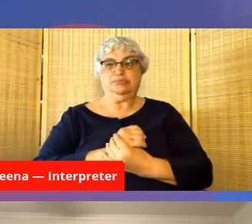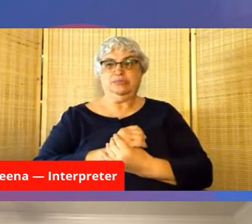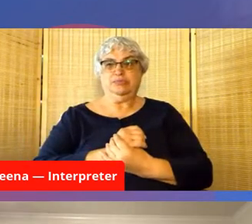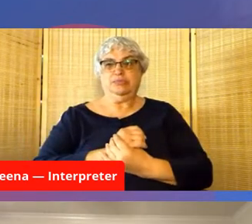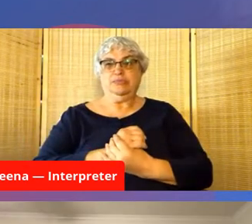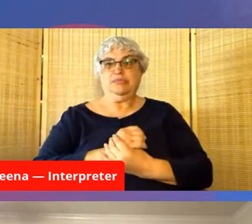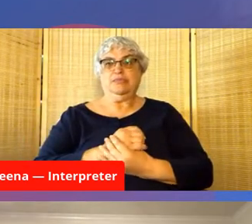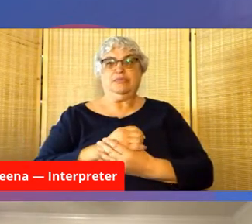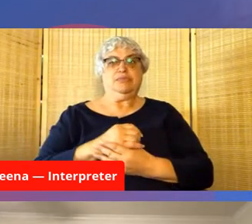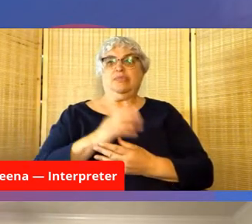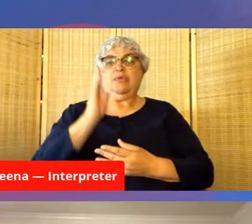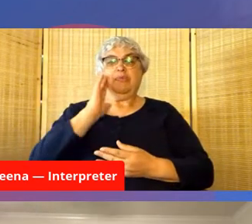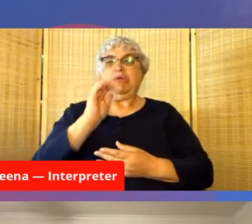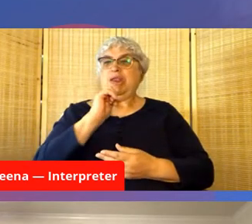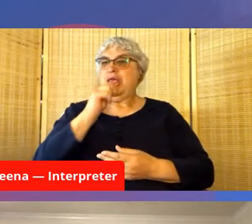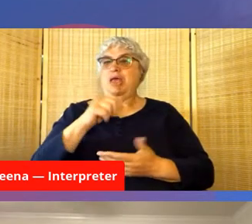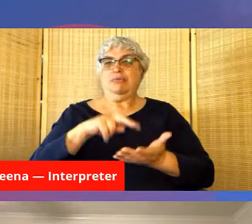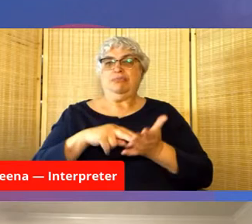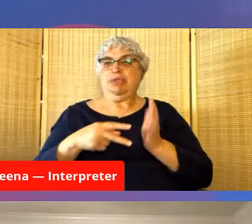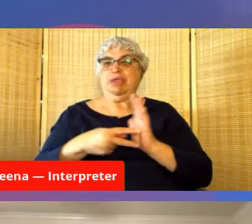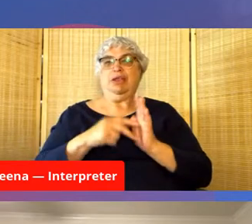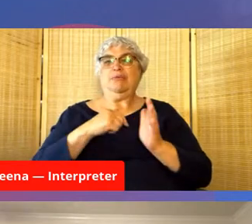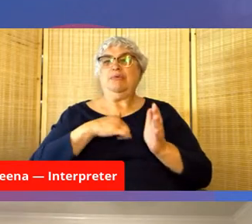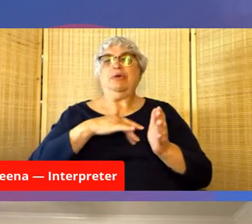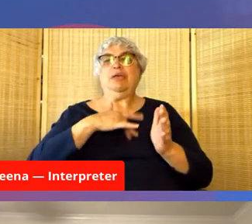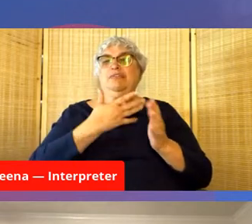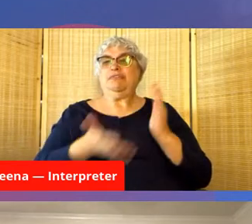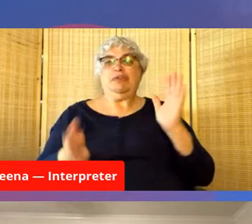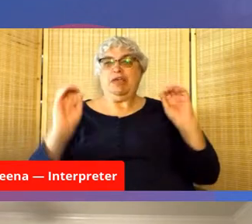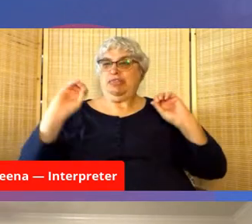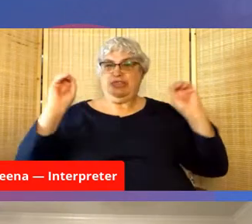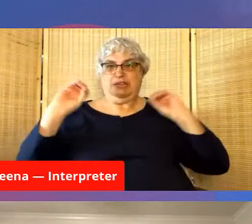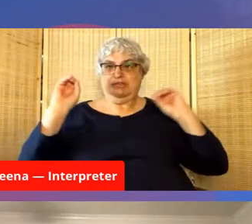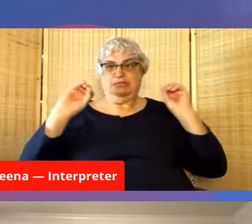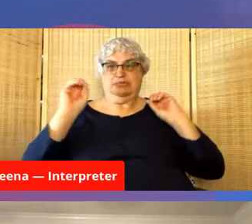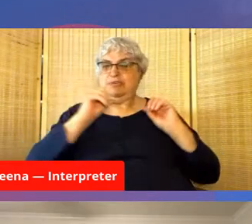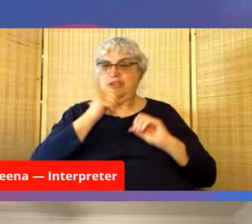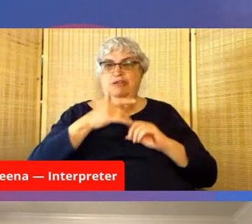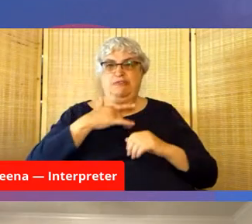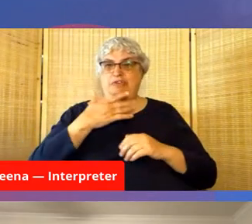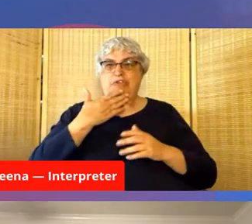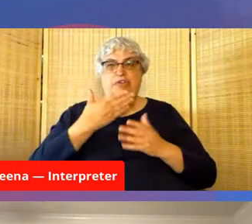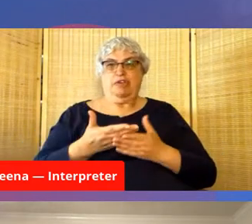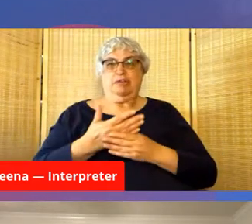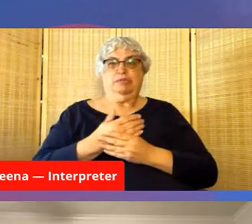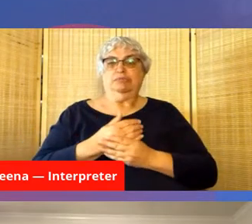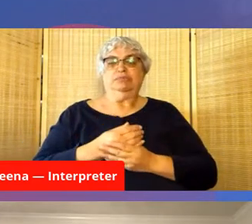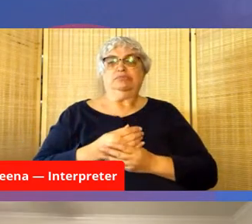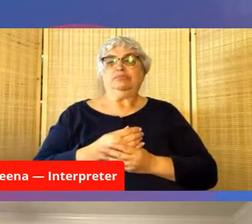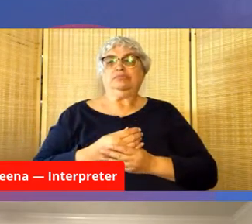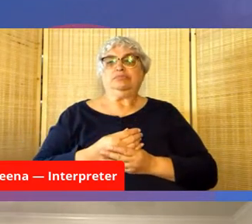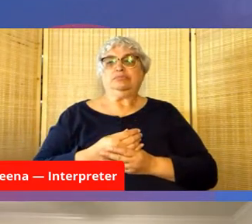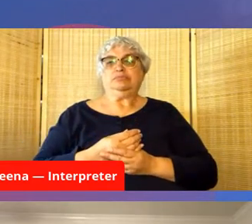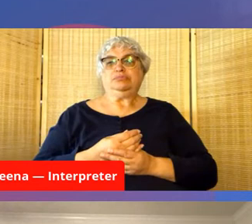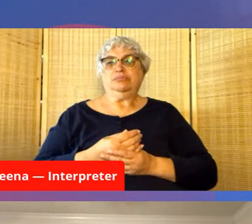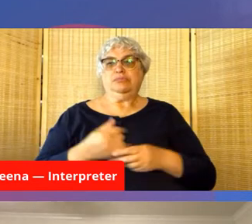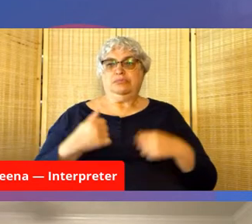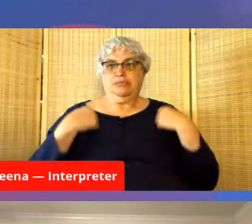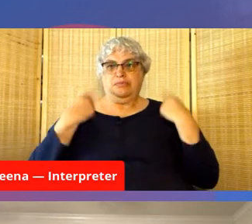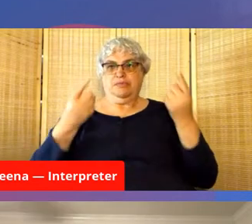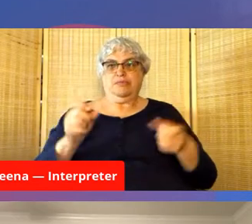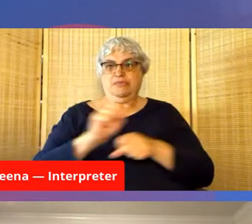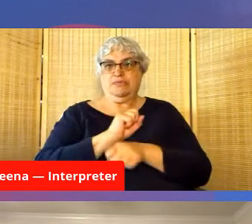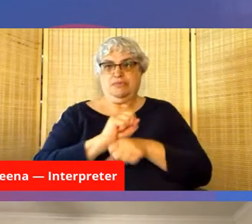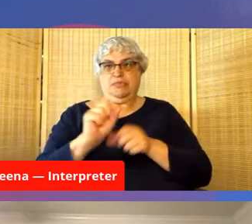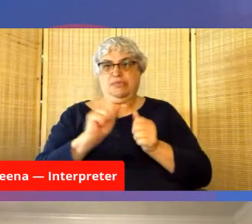mean anything. So that was one of the most important things that caught my attention since I started working